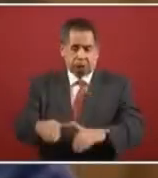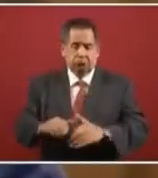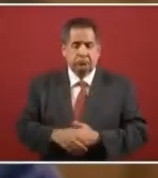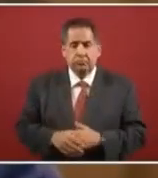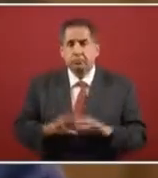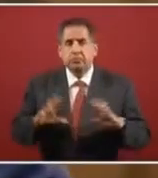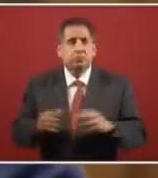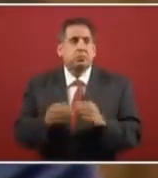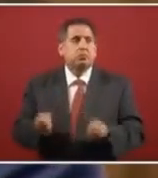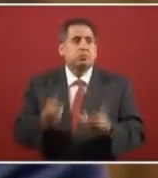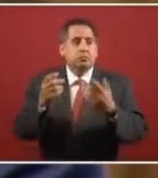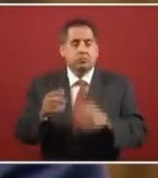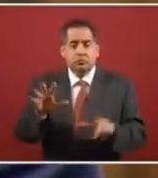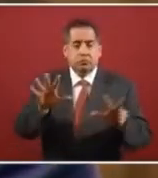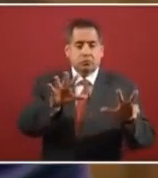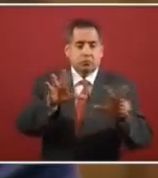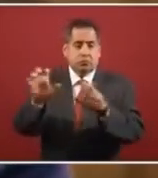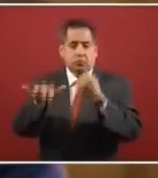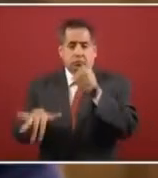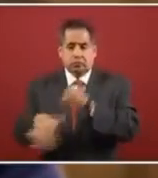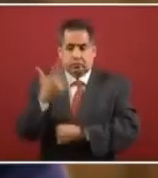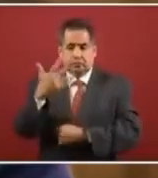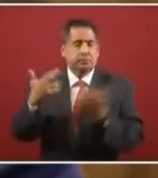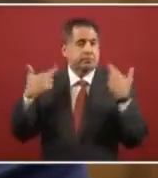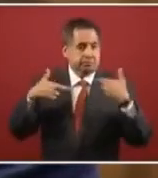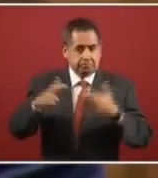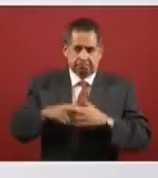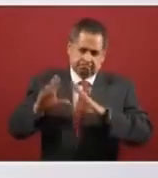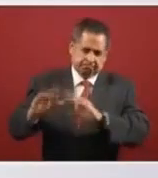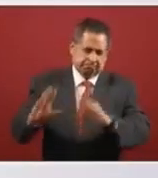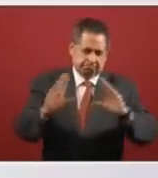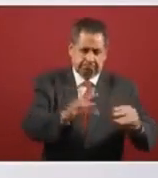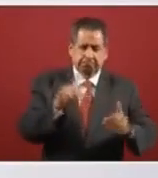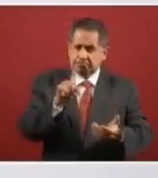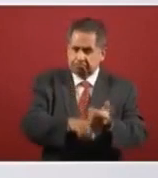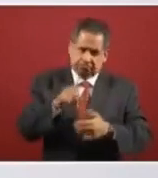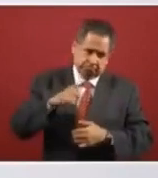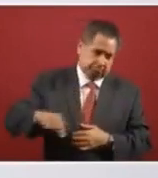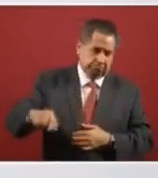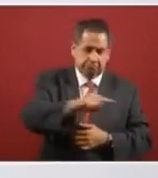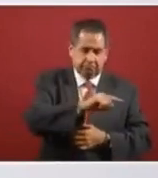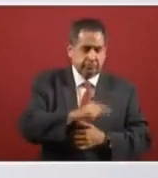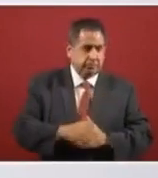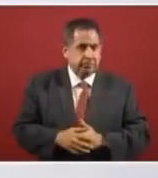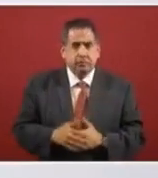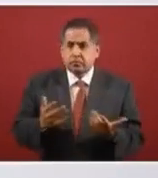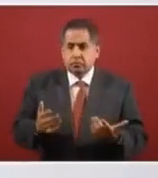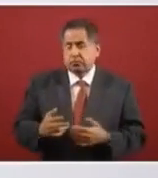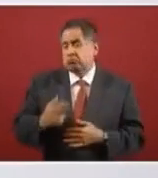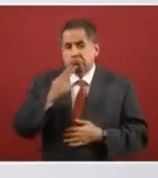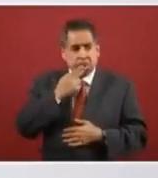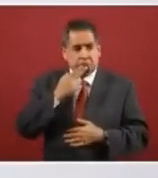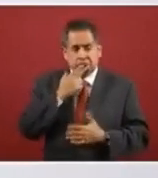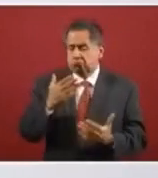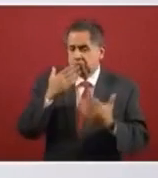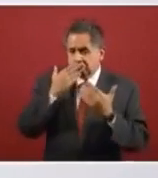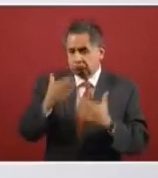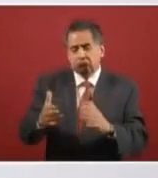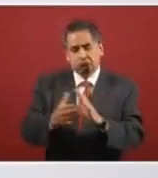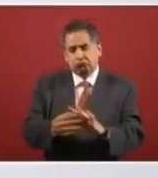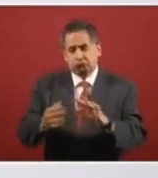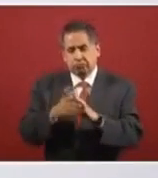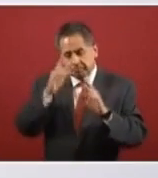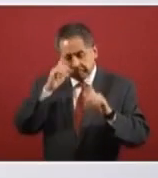students and there's working a hundred and fifteen teachers in schools